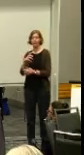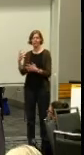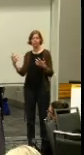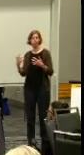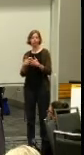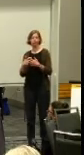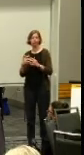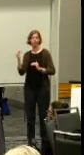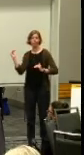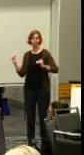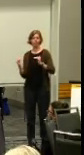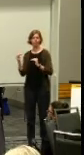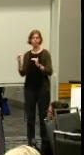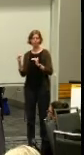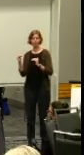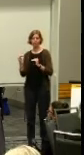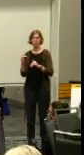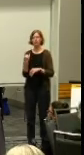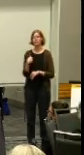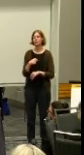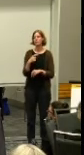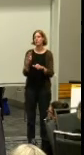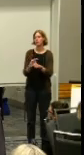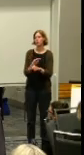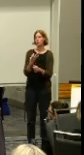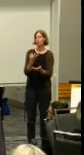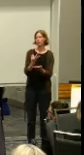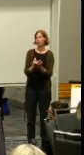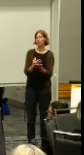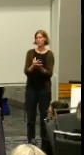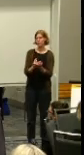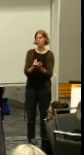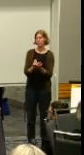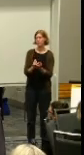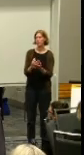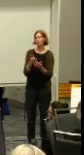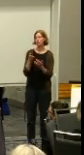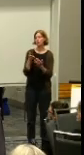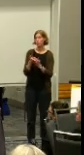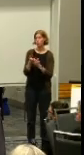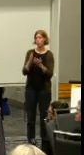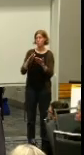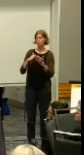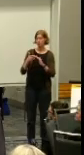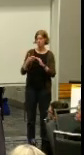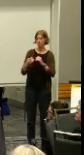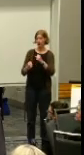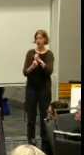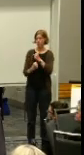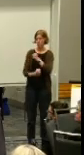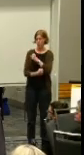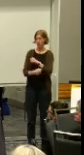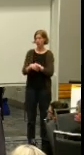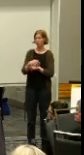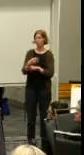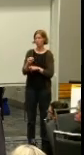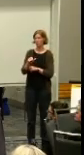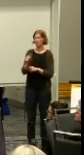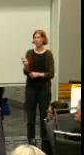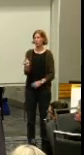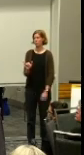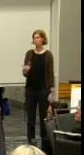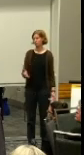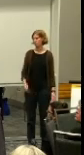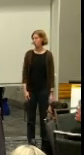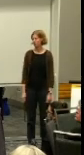through funding that we get through the Community Foundation and other funds that we've got through. So that's how that's